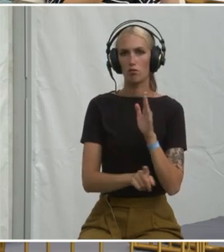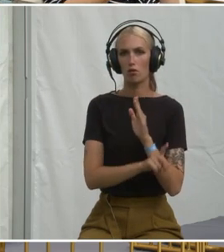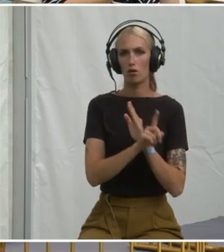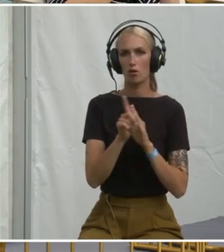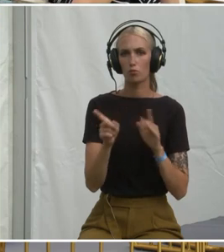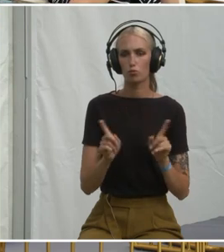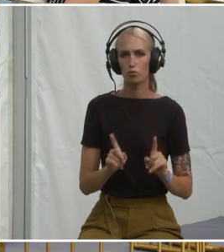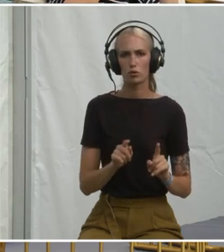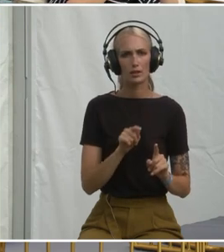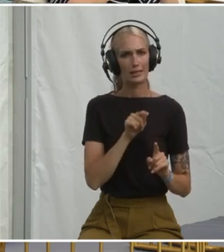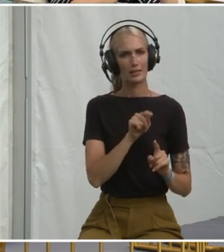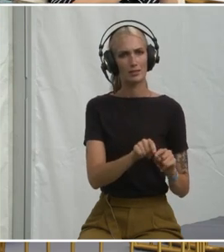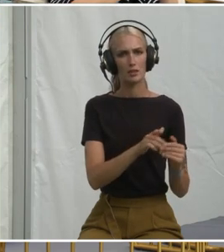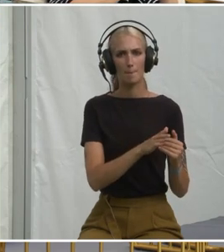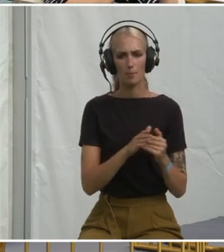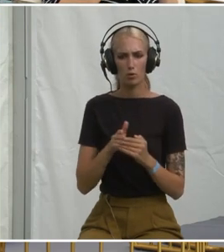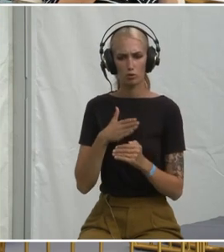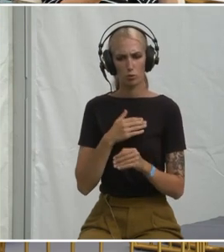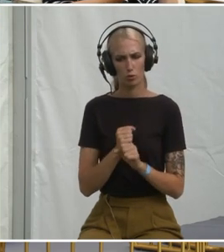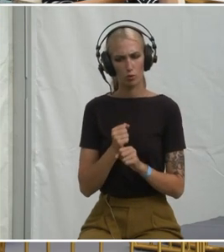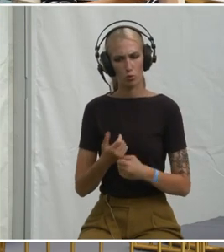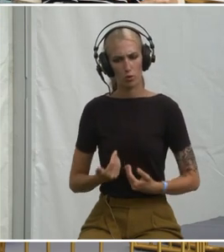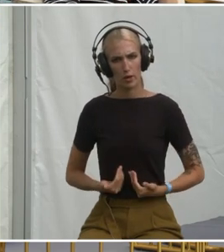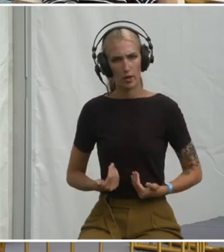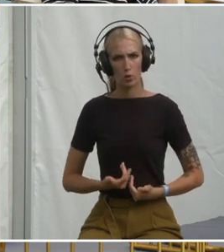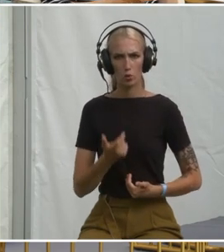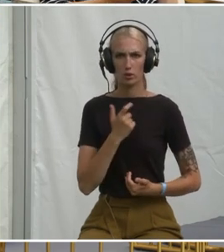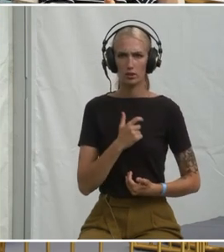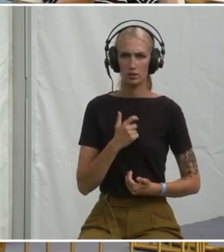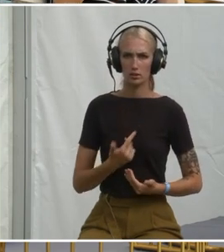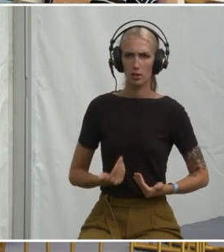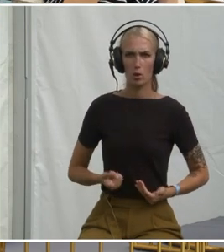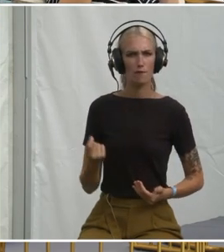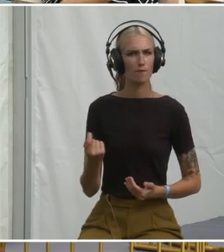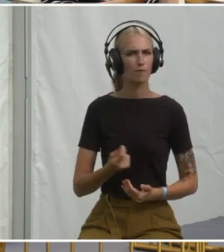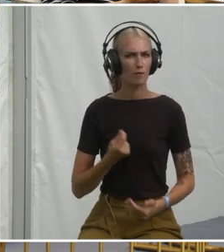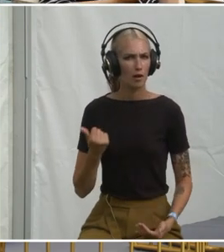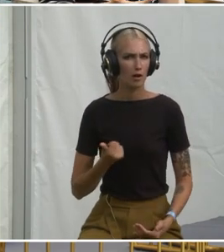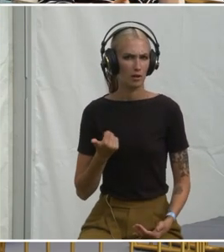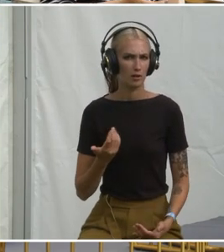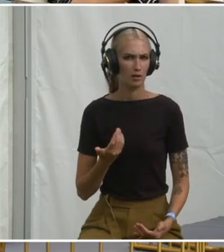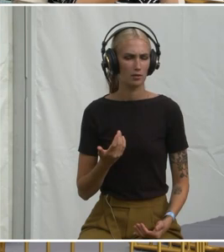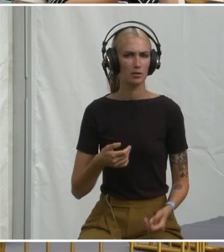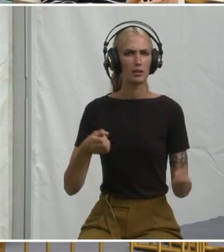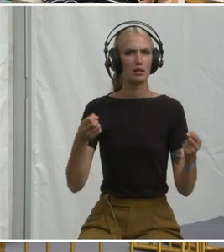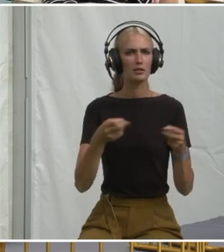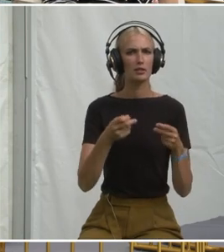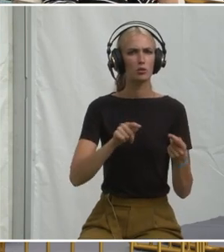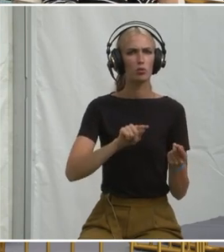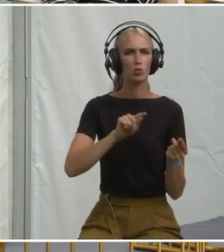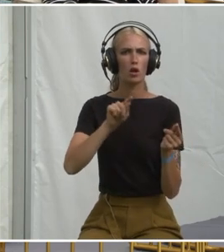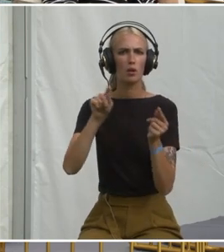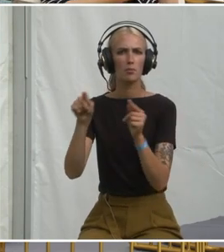it impacted work, both my professional life or personal life, mainly for the reasons that this digital transformation had really